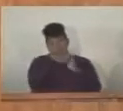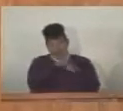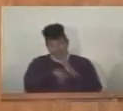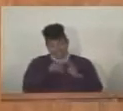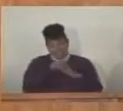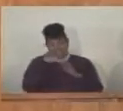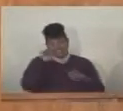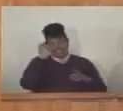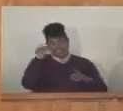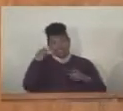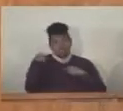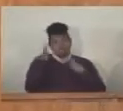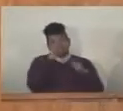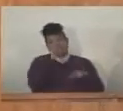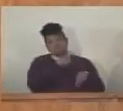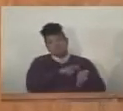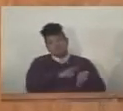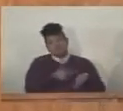James since then.